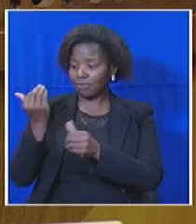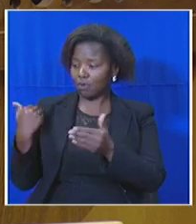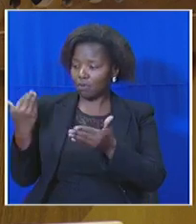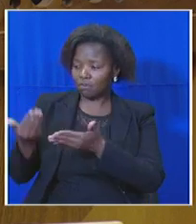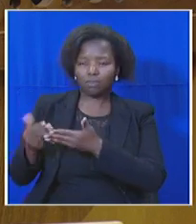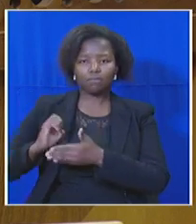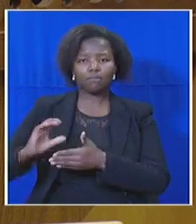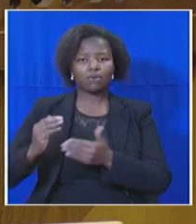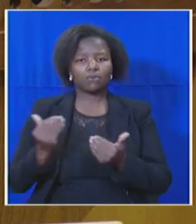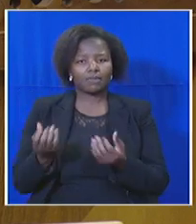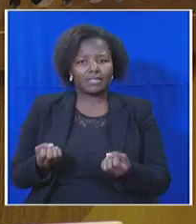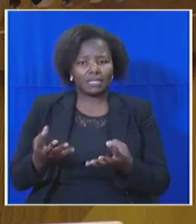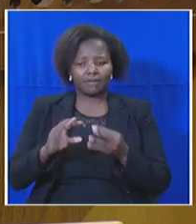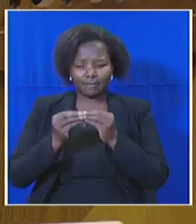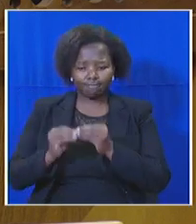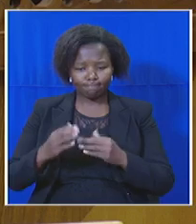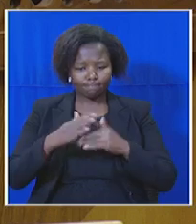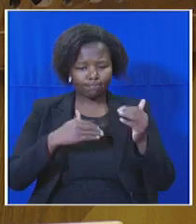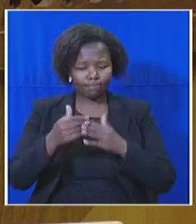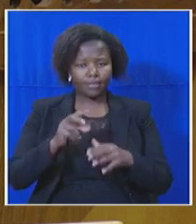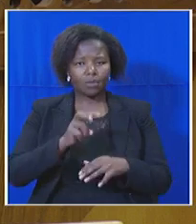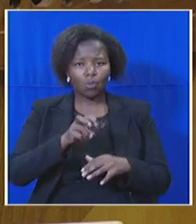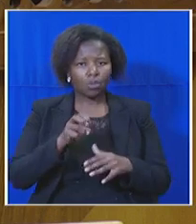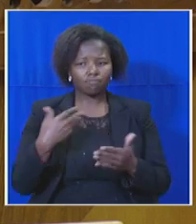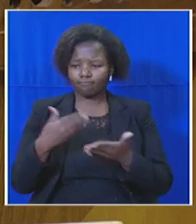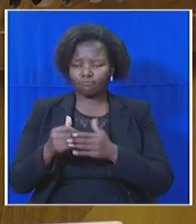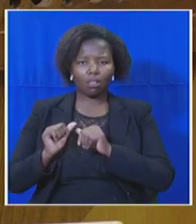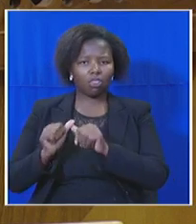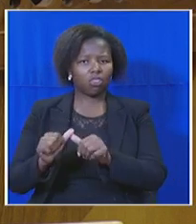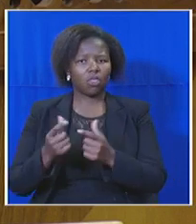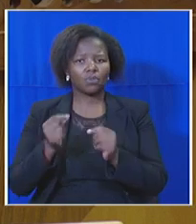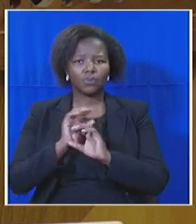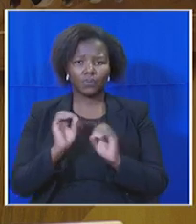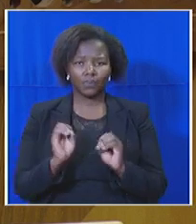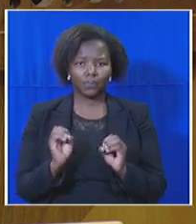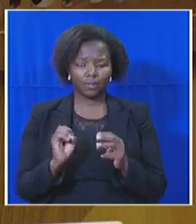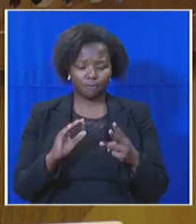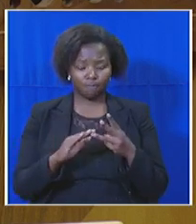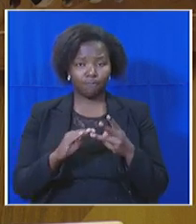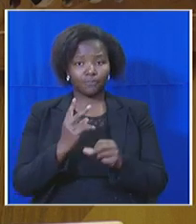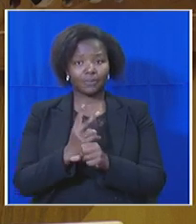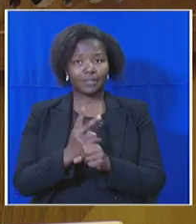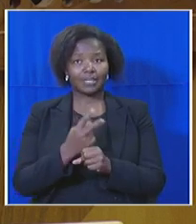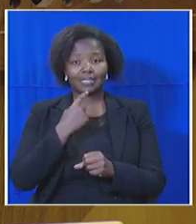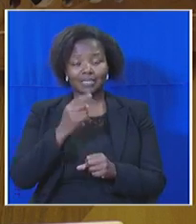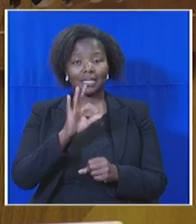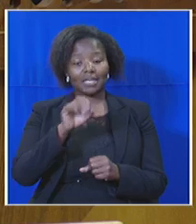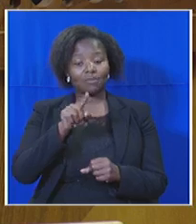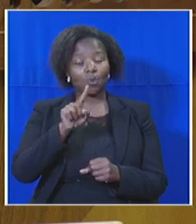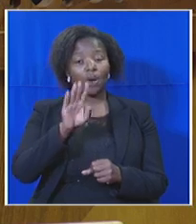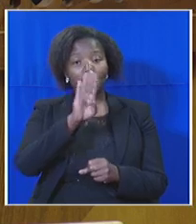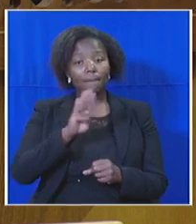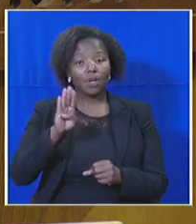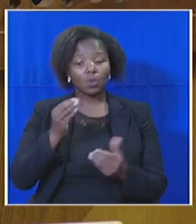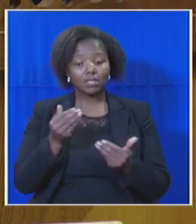service delivery infrastructure within that department that has been compromised. Let me repeat the figure of 3.1 billion of service delivery